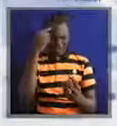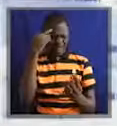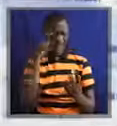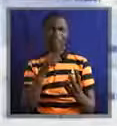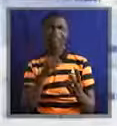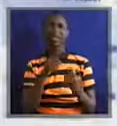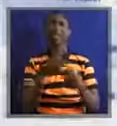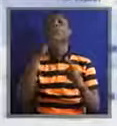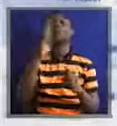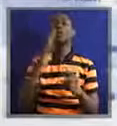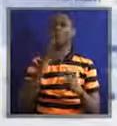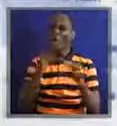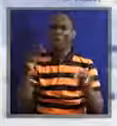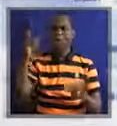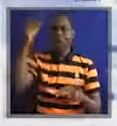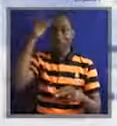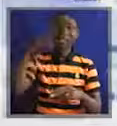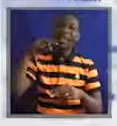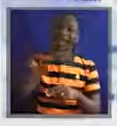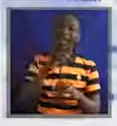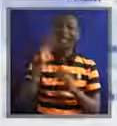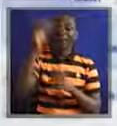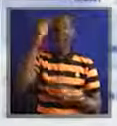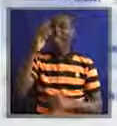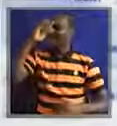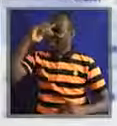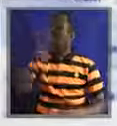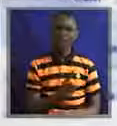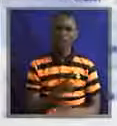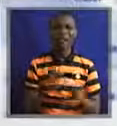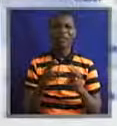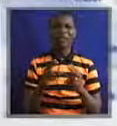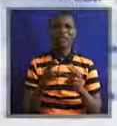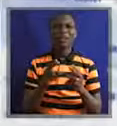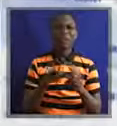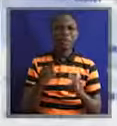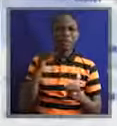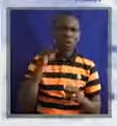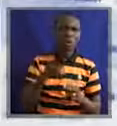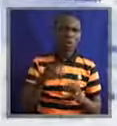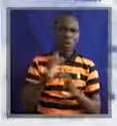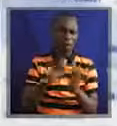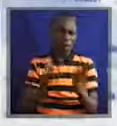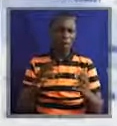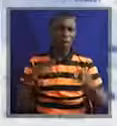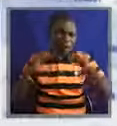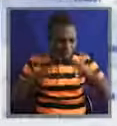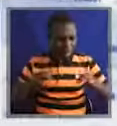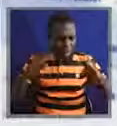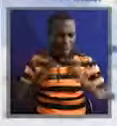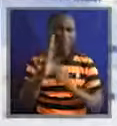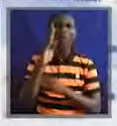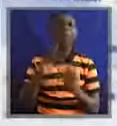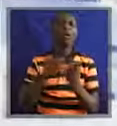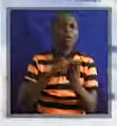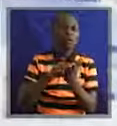upon some your dad for, upon some near my baby, and unty and the chance of search the scriptures, and the work we do on your coupon,